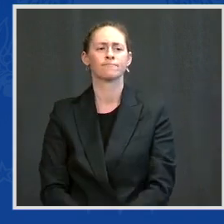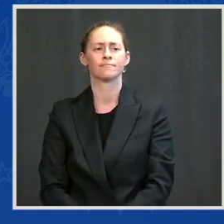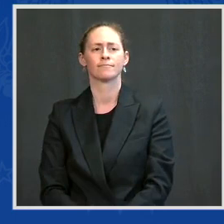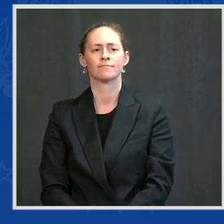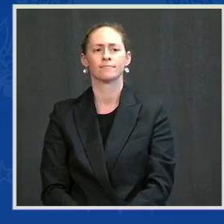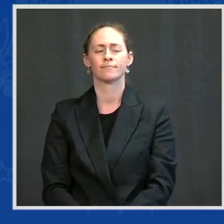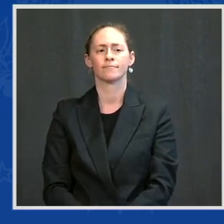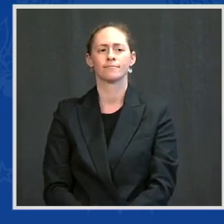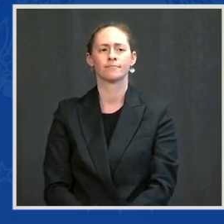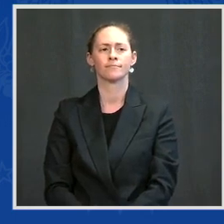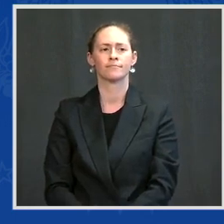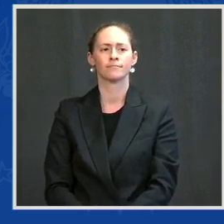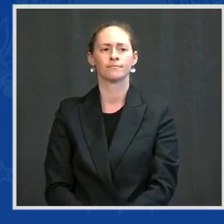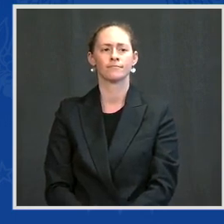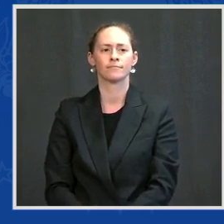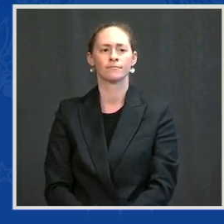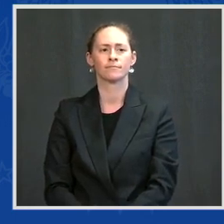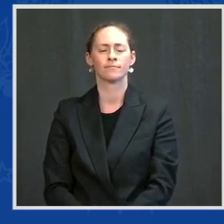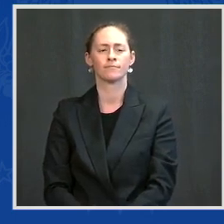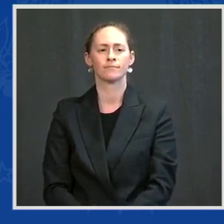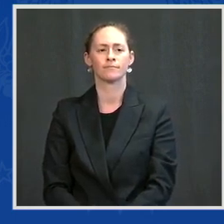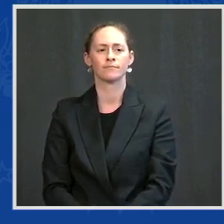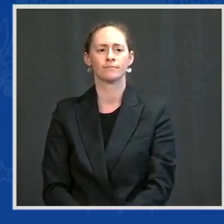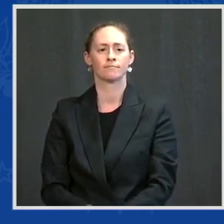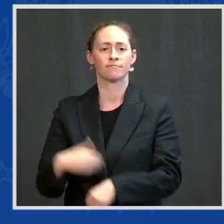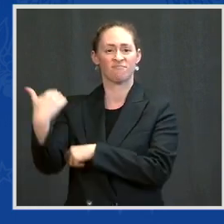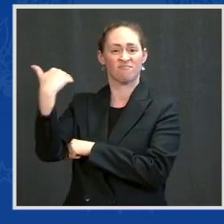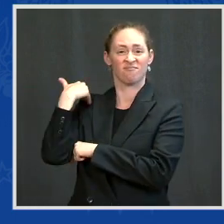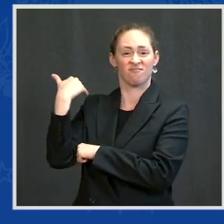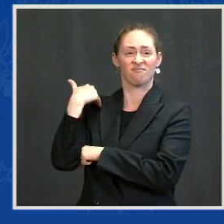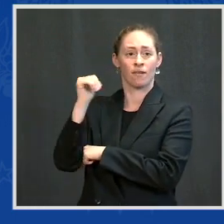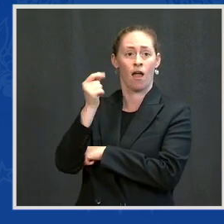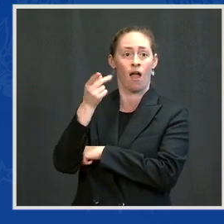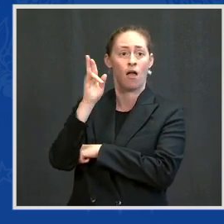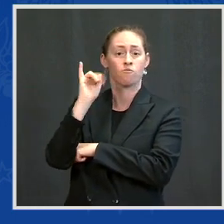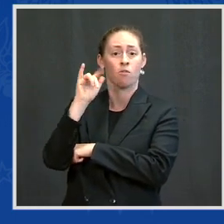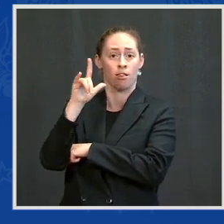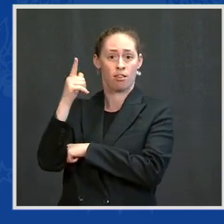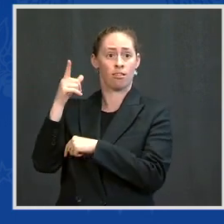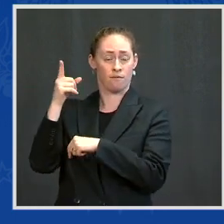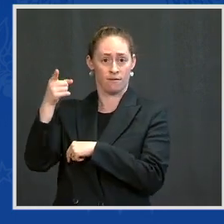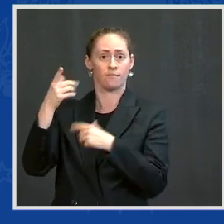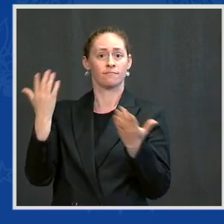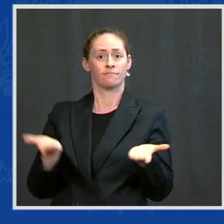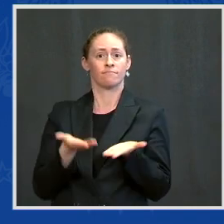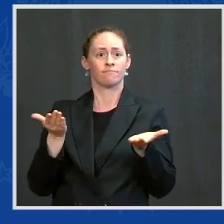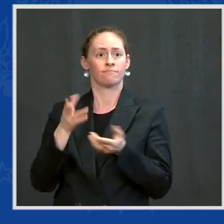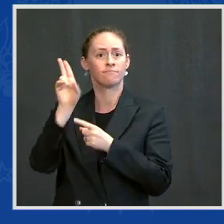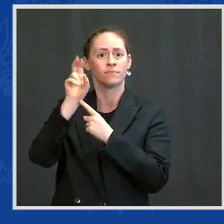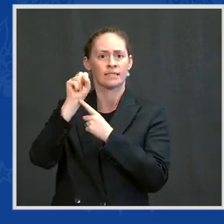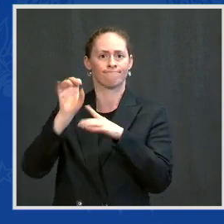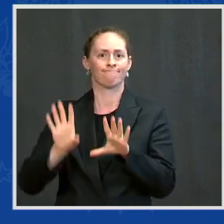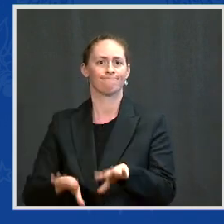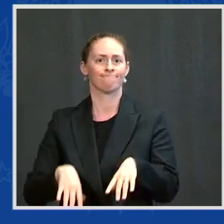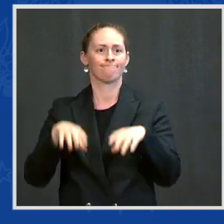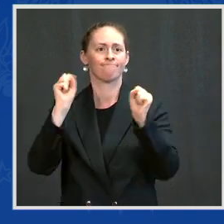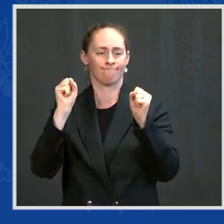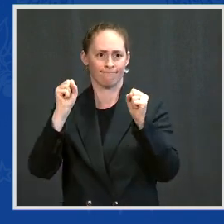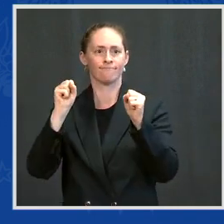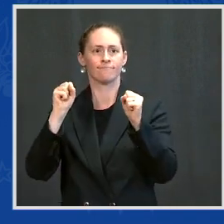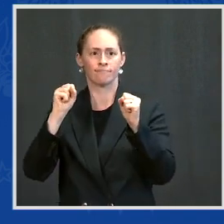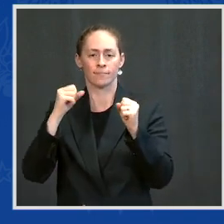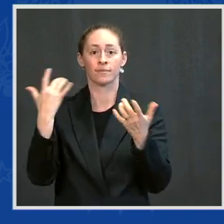response. Last April, the U.S. hosted the Leaders Summit on Climate successfully. Korea, for its part, in next week, is